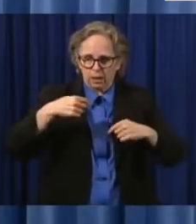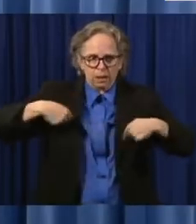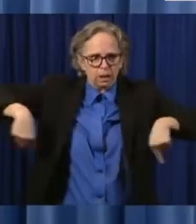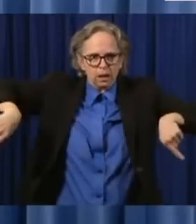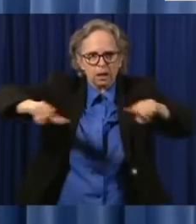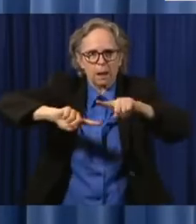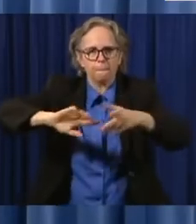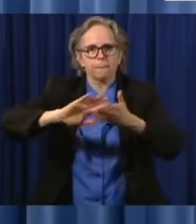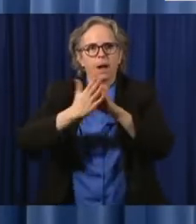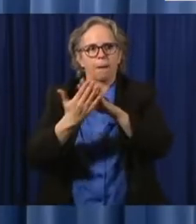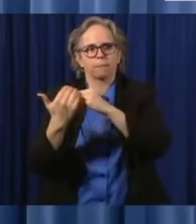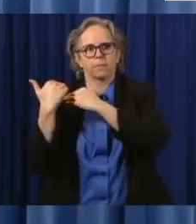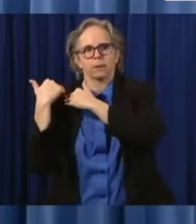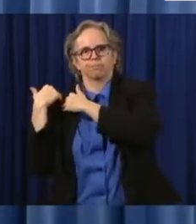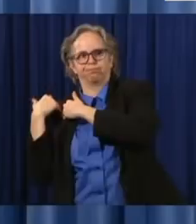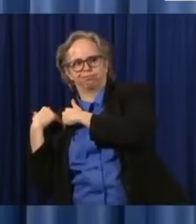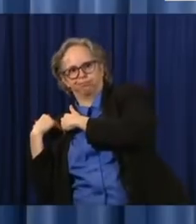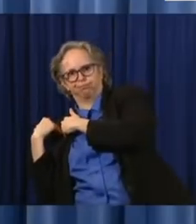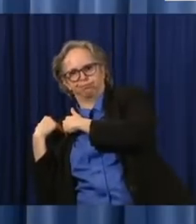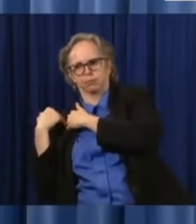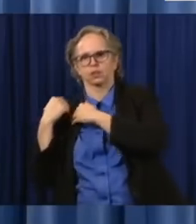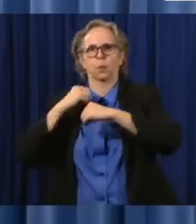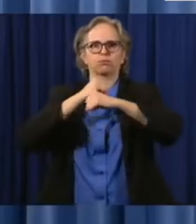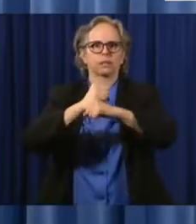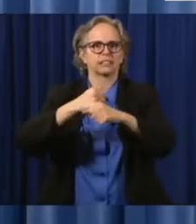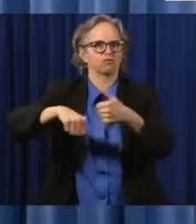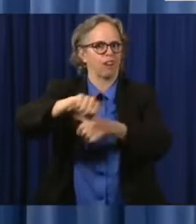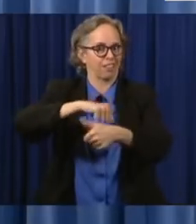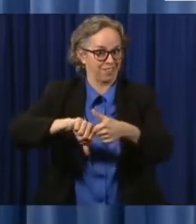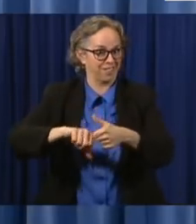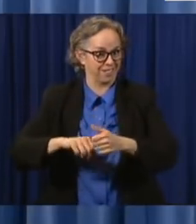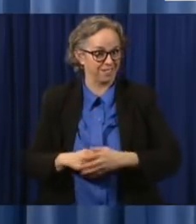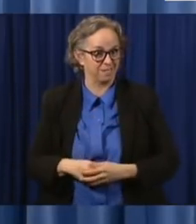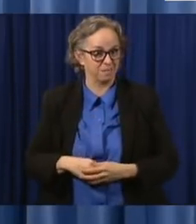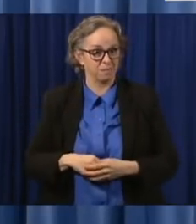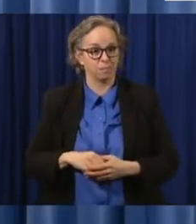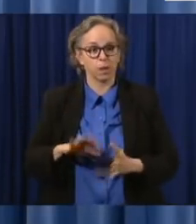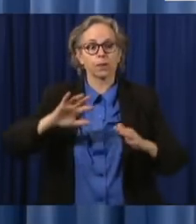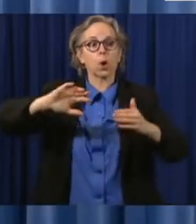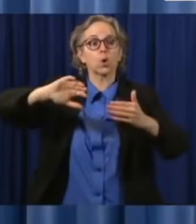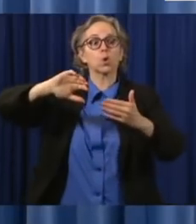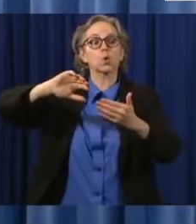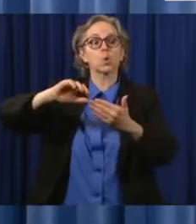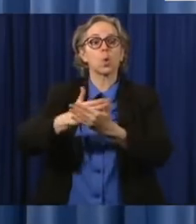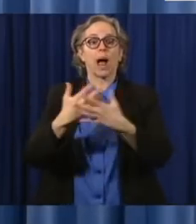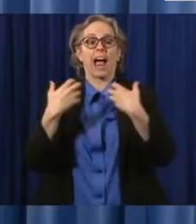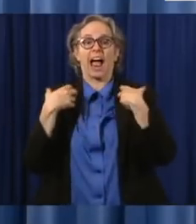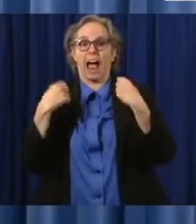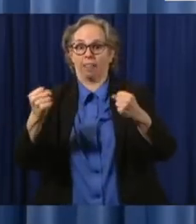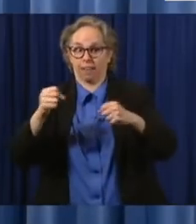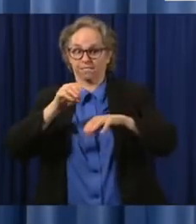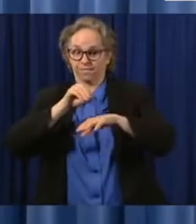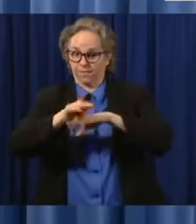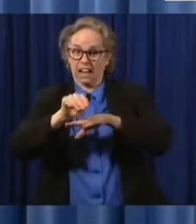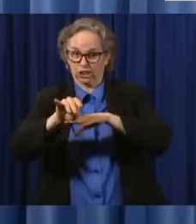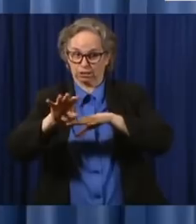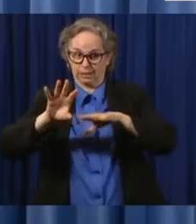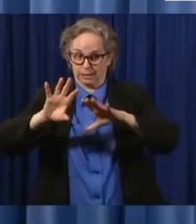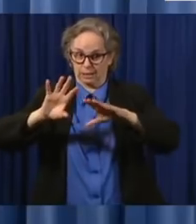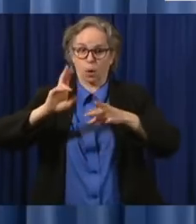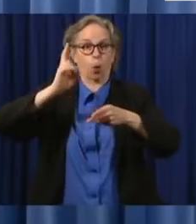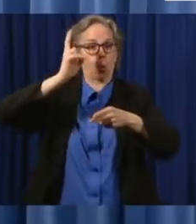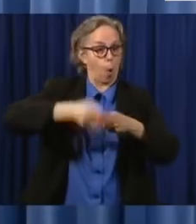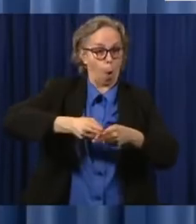urgent health advisory is titled Ohioans Protecting Ohioans. It incorporates